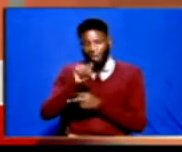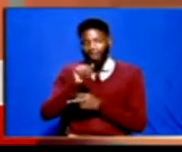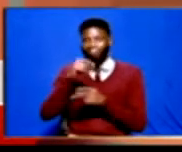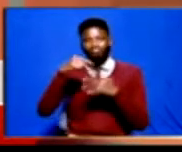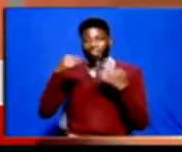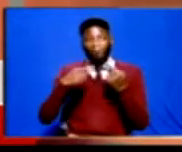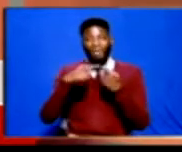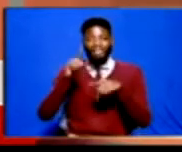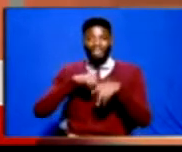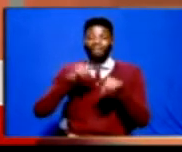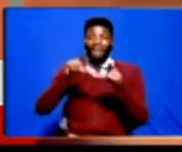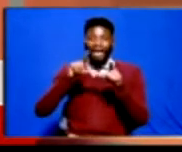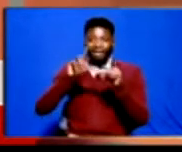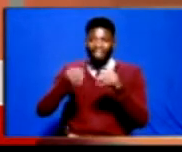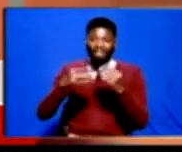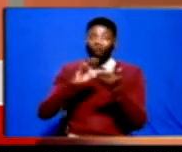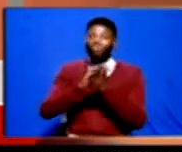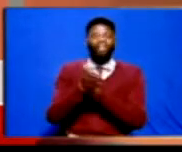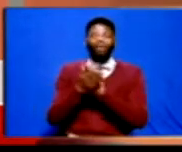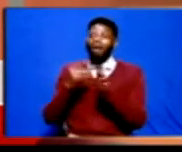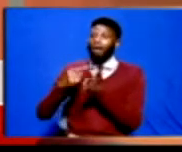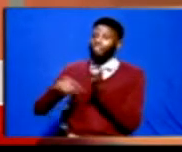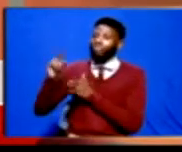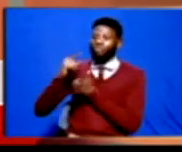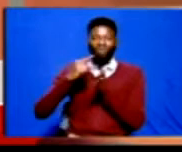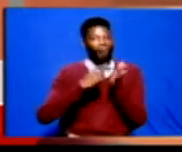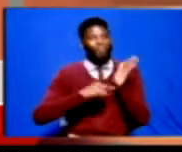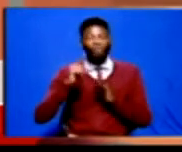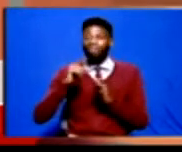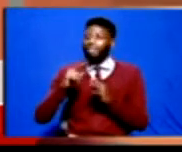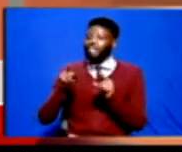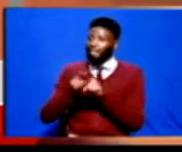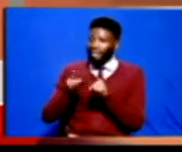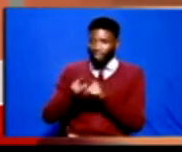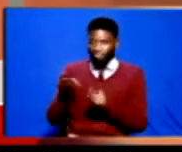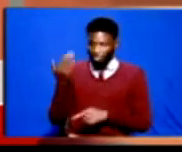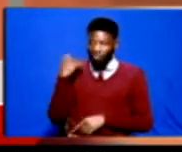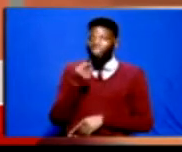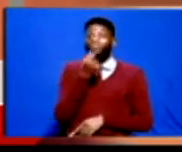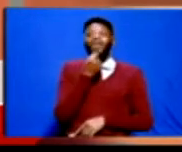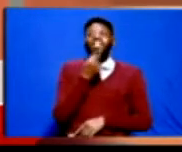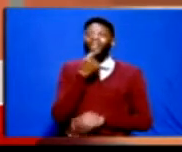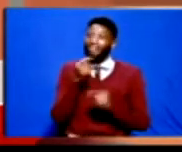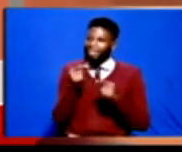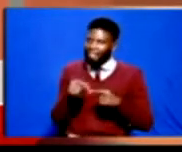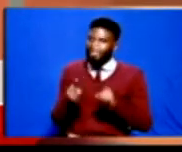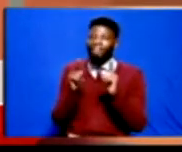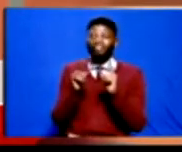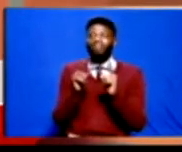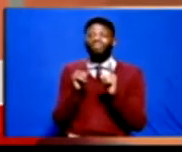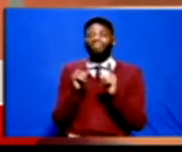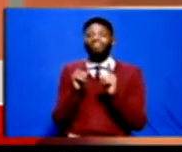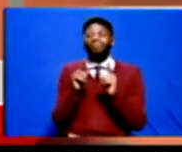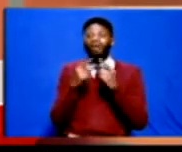without getting the necessary approvals. And at the time, Balala went ahead to just make a new statement